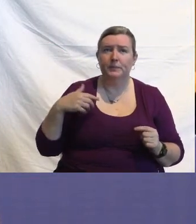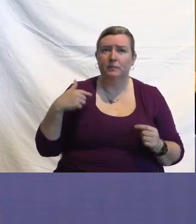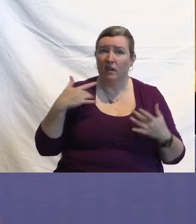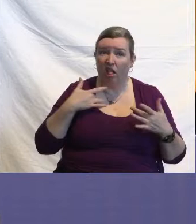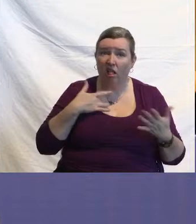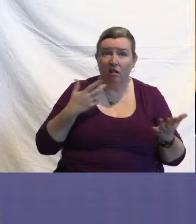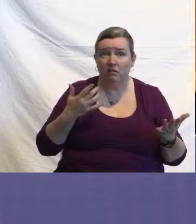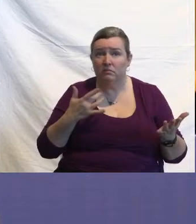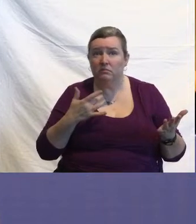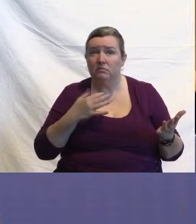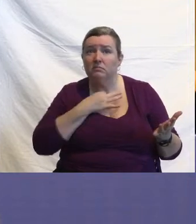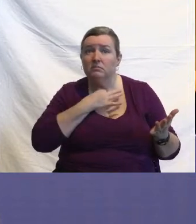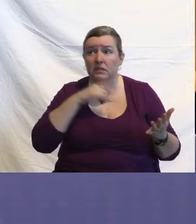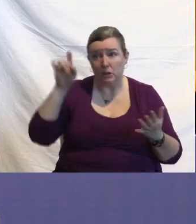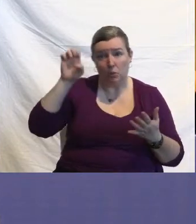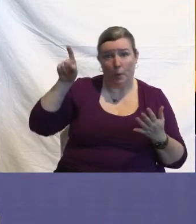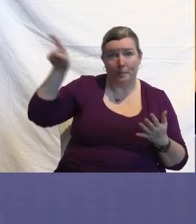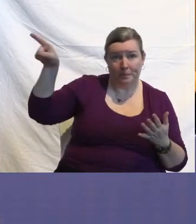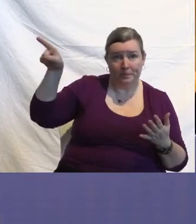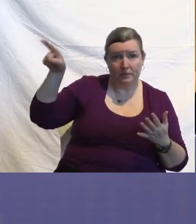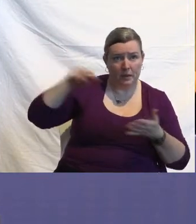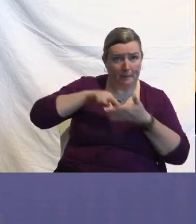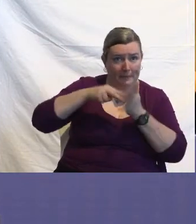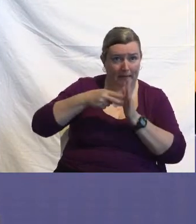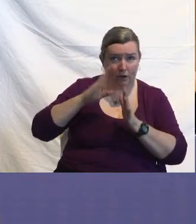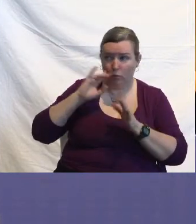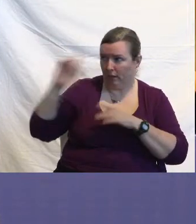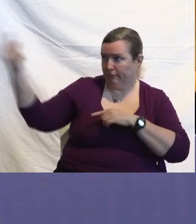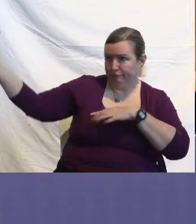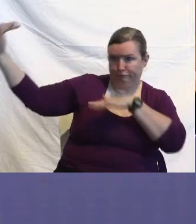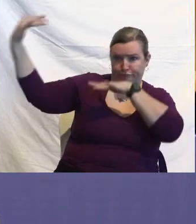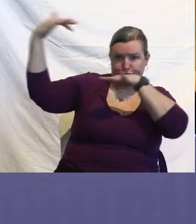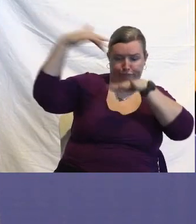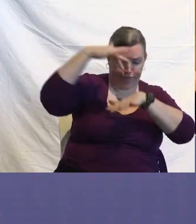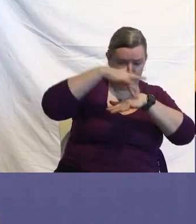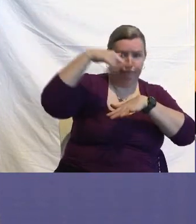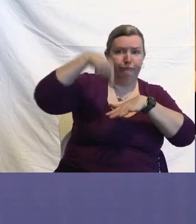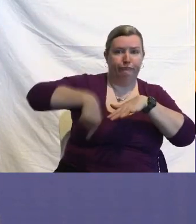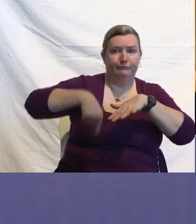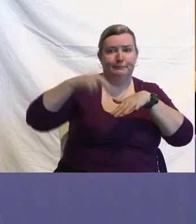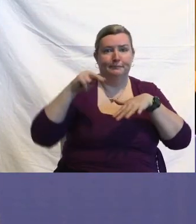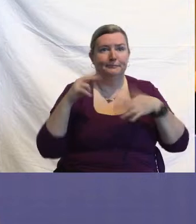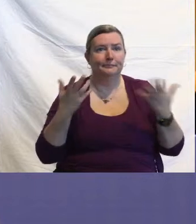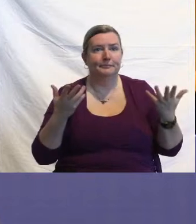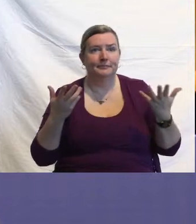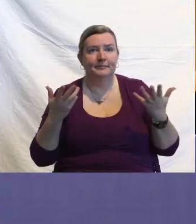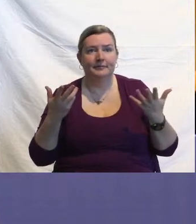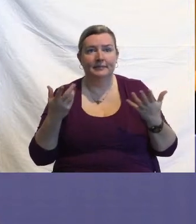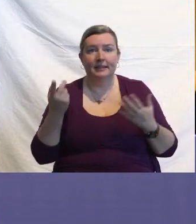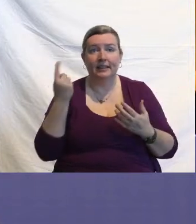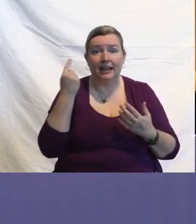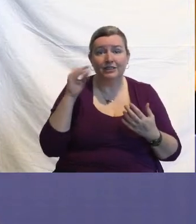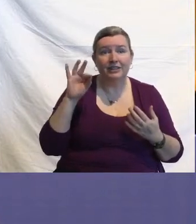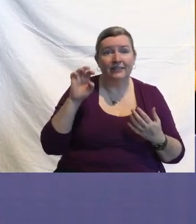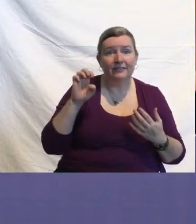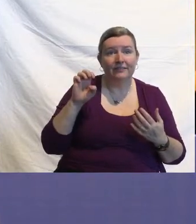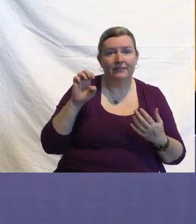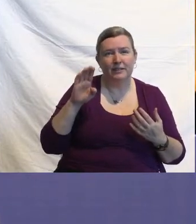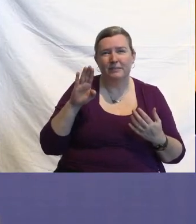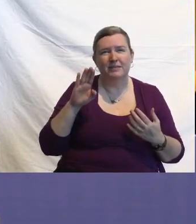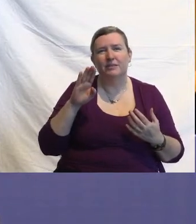Europe, it's going to get here pretty soon? I mean, I remember we were talking about Delta last February, March,